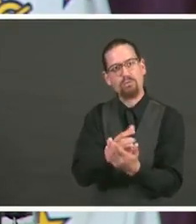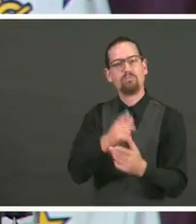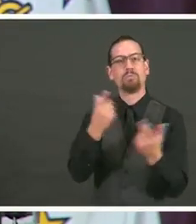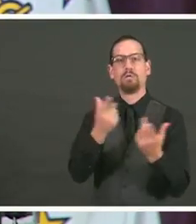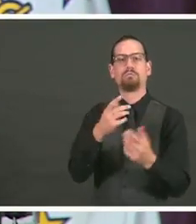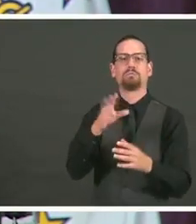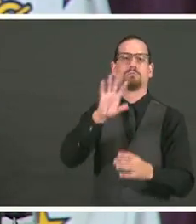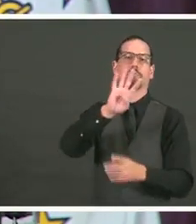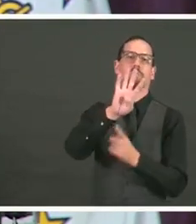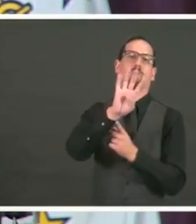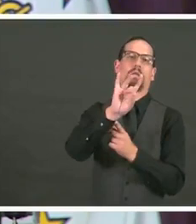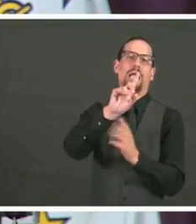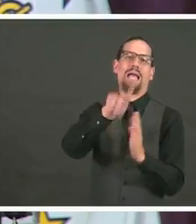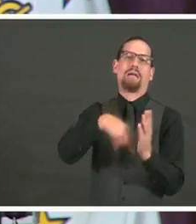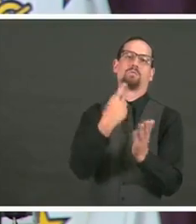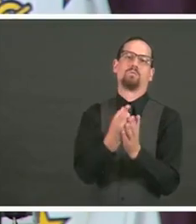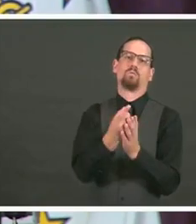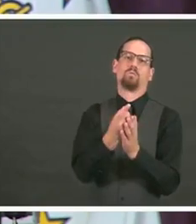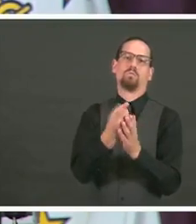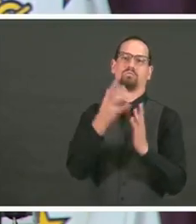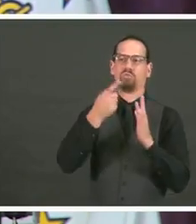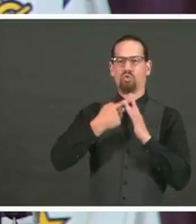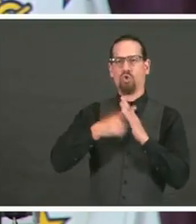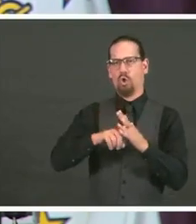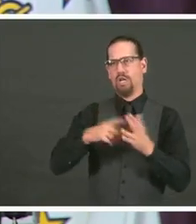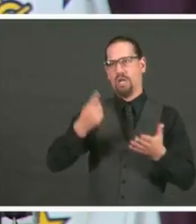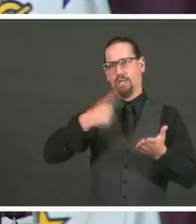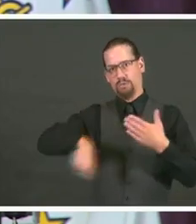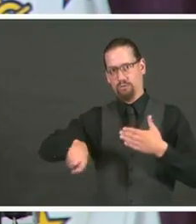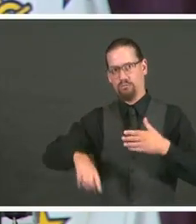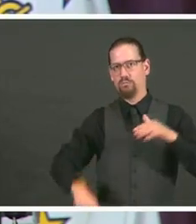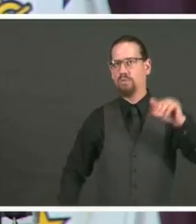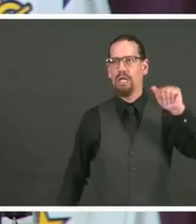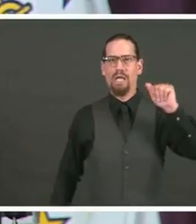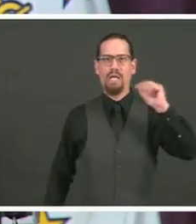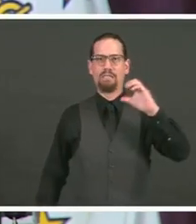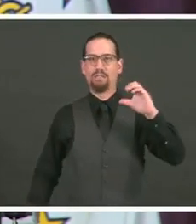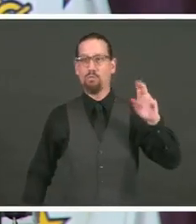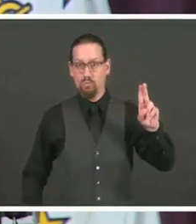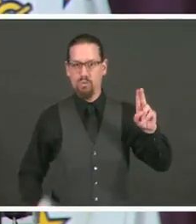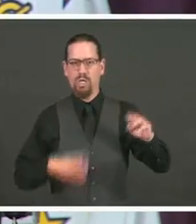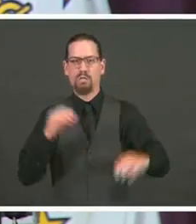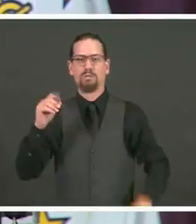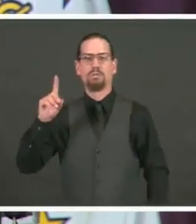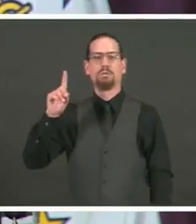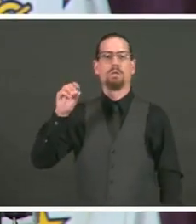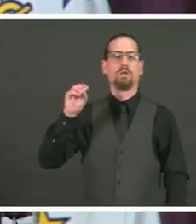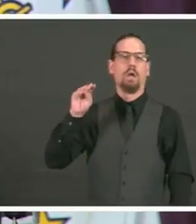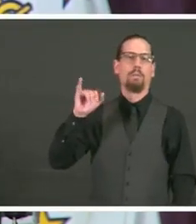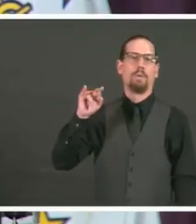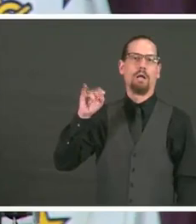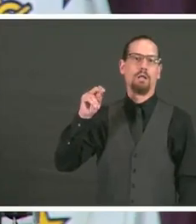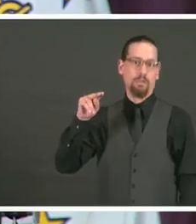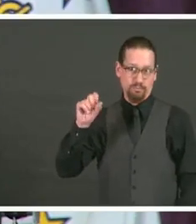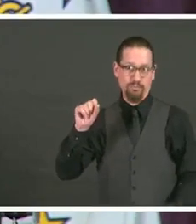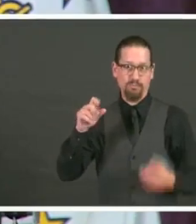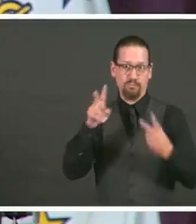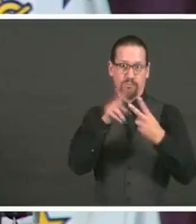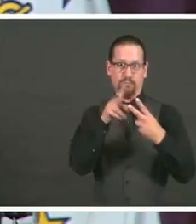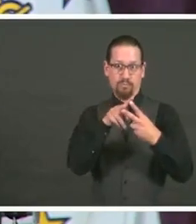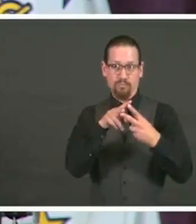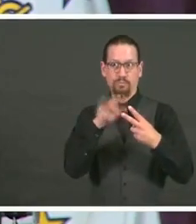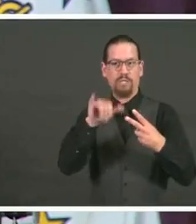week, AccuReference and Dominion will each run 1,000 Rhode Island tests per day,